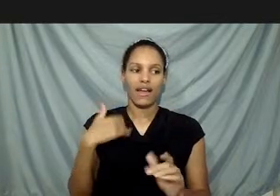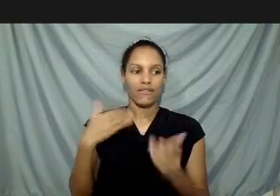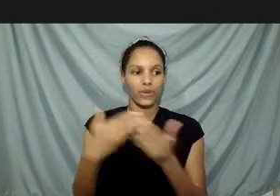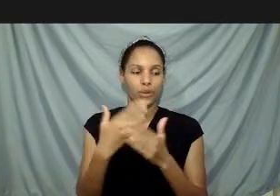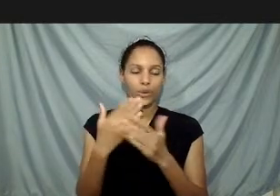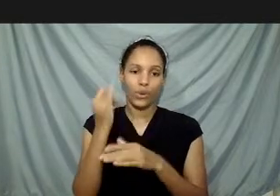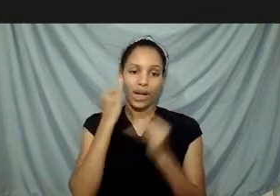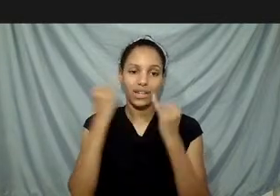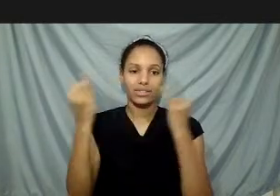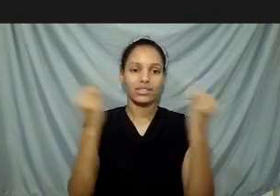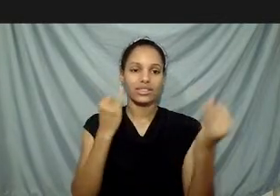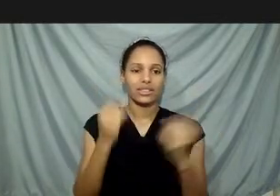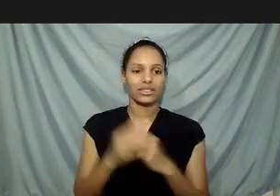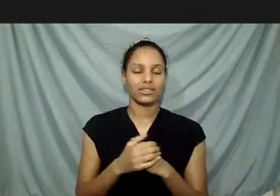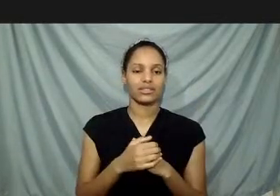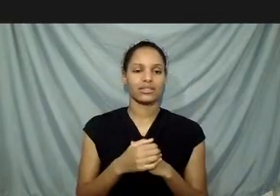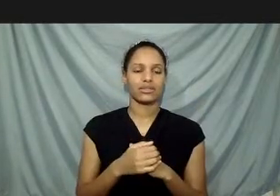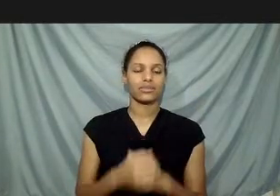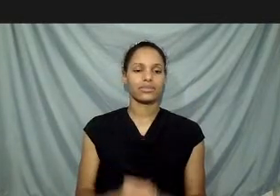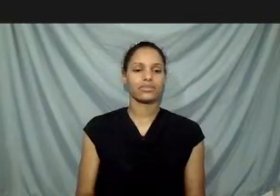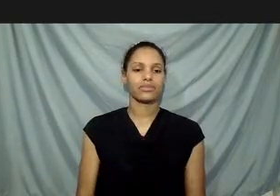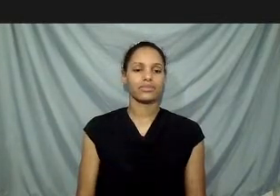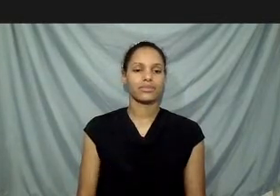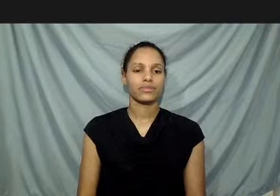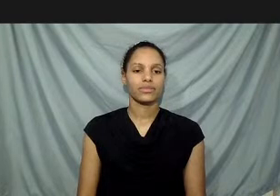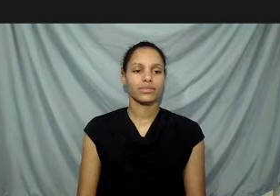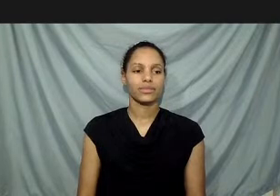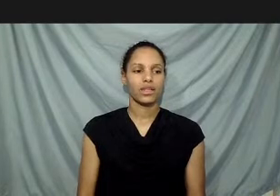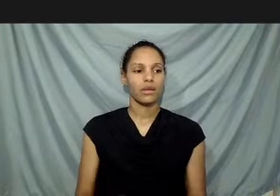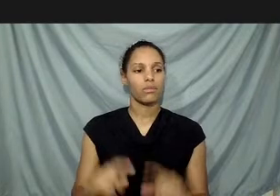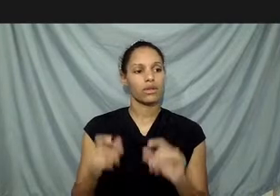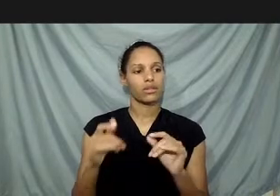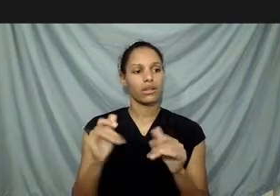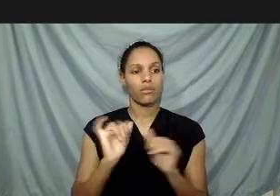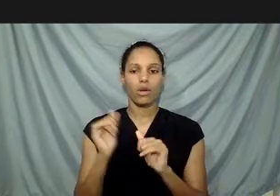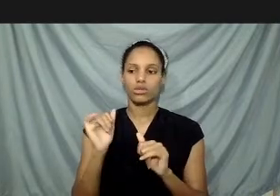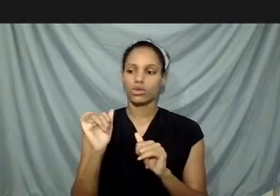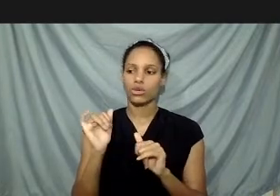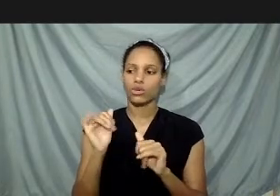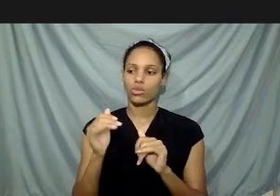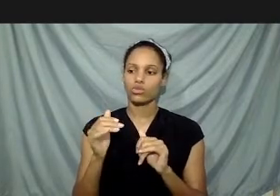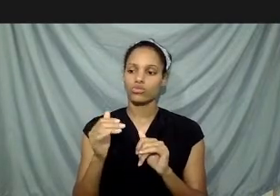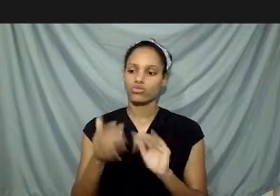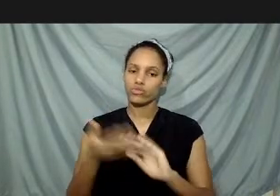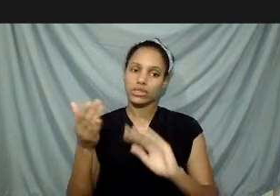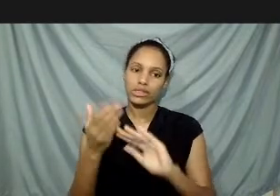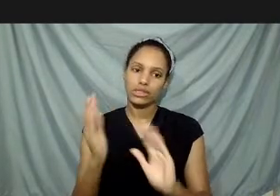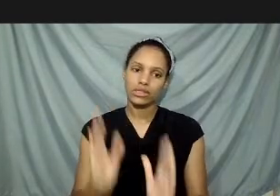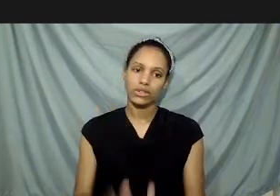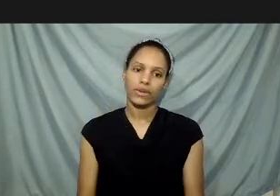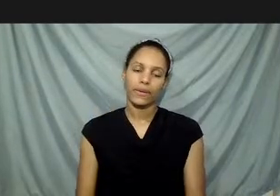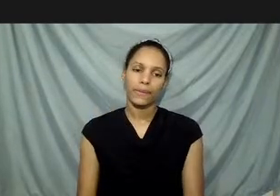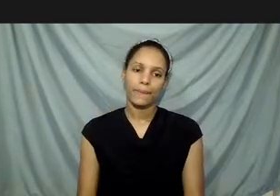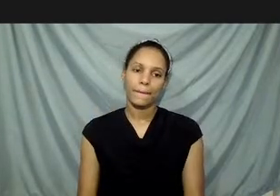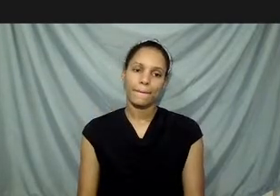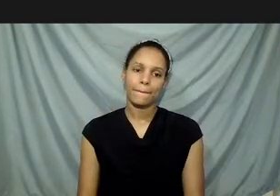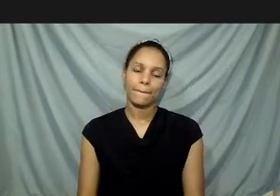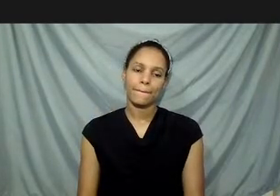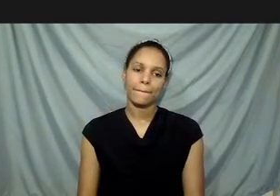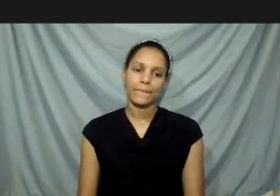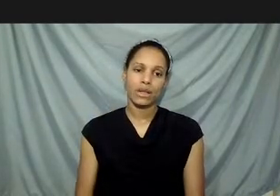ideas, new paradigm shifts, all of that. I'm a facilitator inside of that. So I think that as you get older, I want